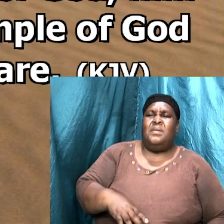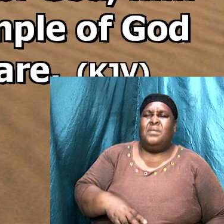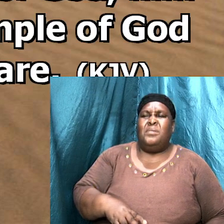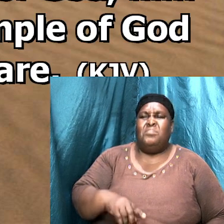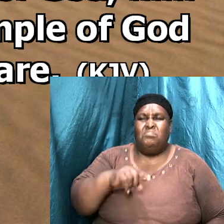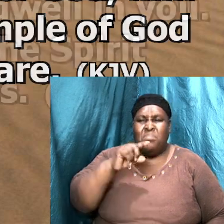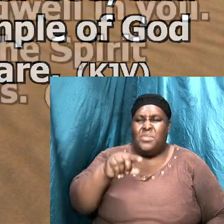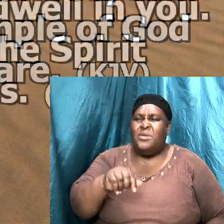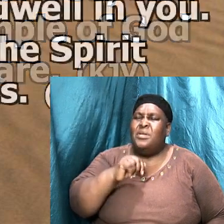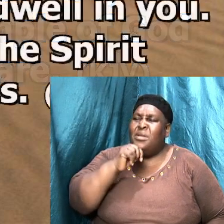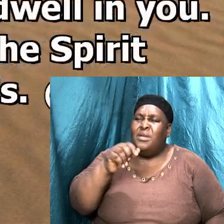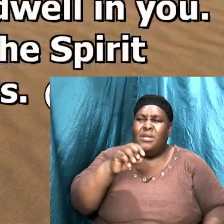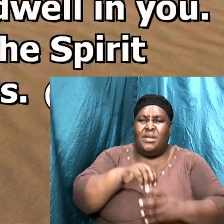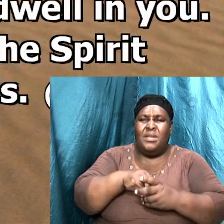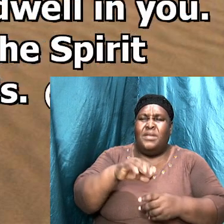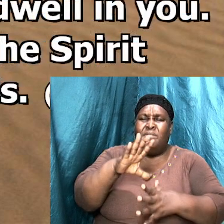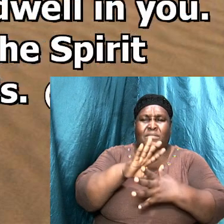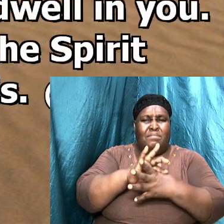verse 10.